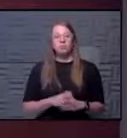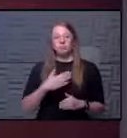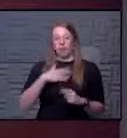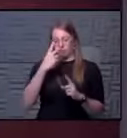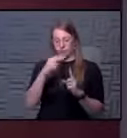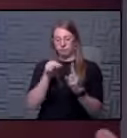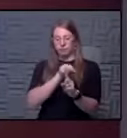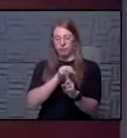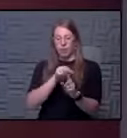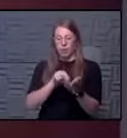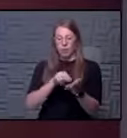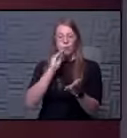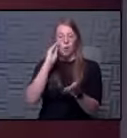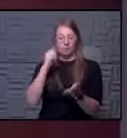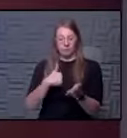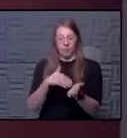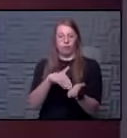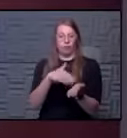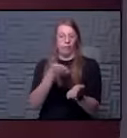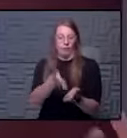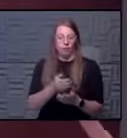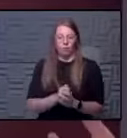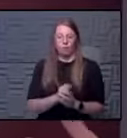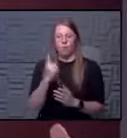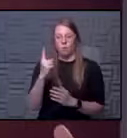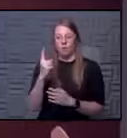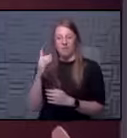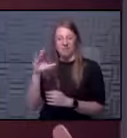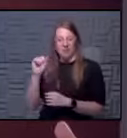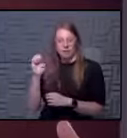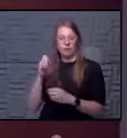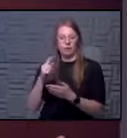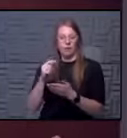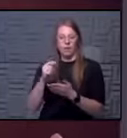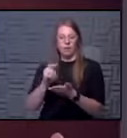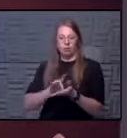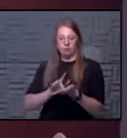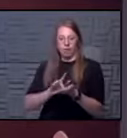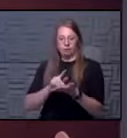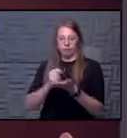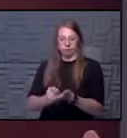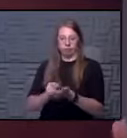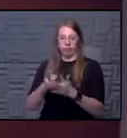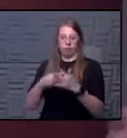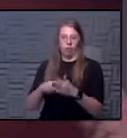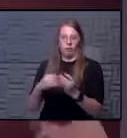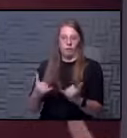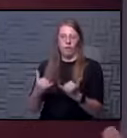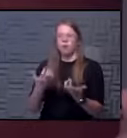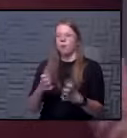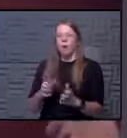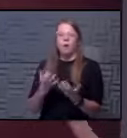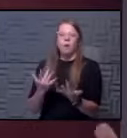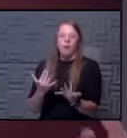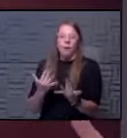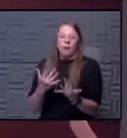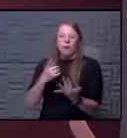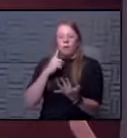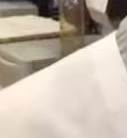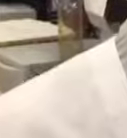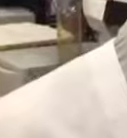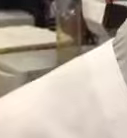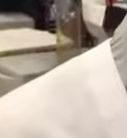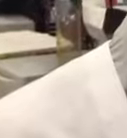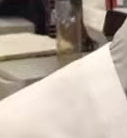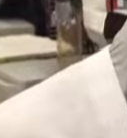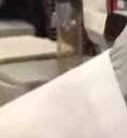at a nursing home and I get one case, I want to start treating that case right away. I don't want to wait for that patient to develop antibodies.